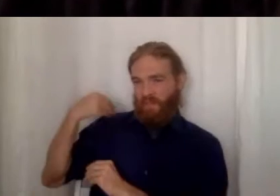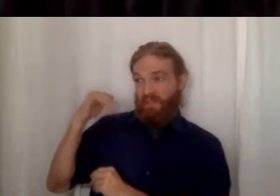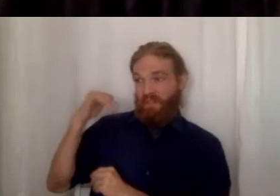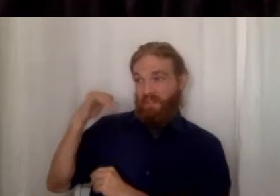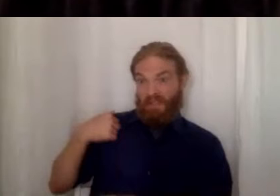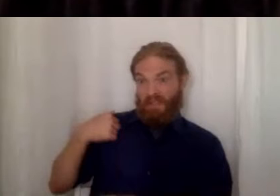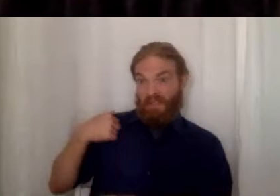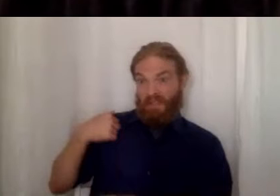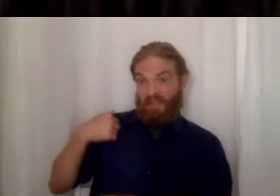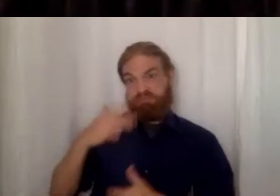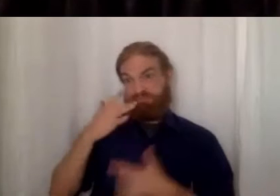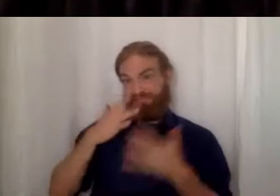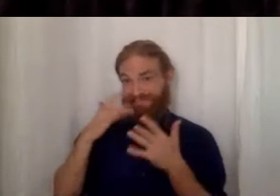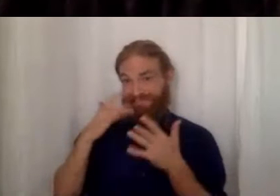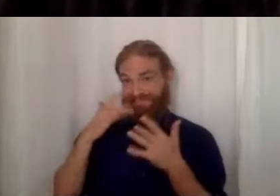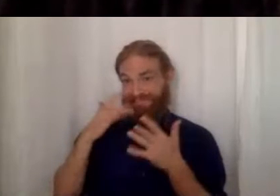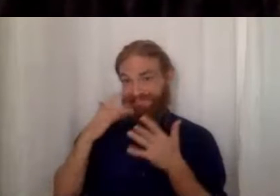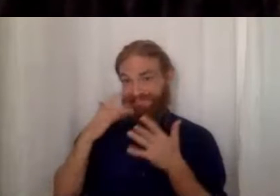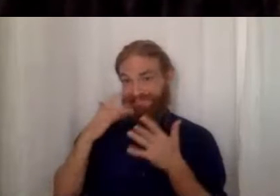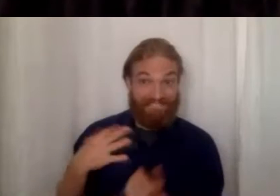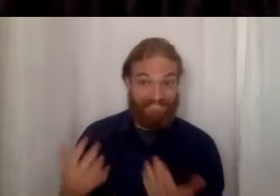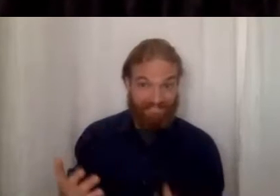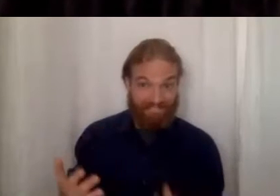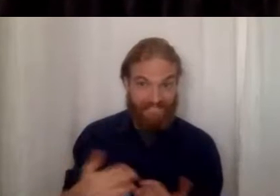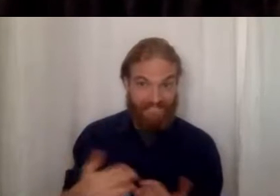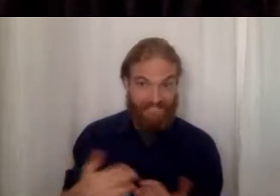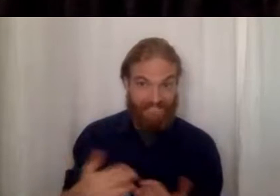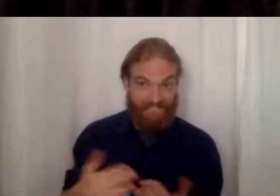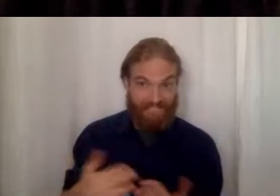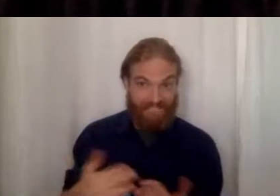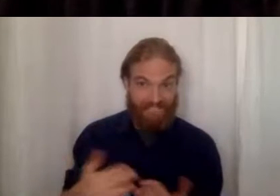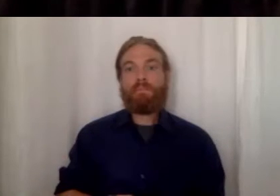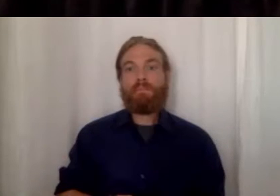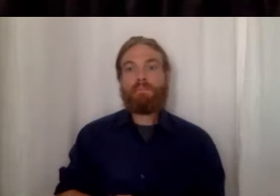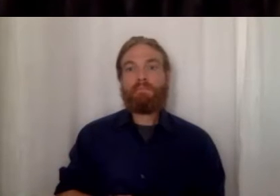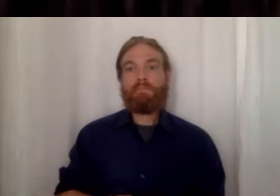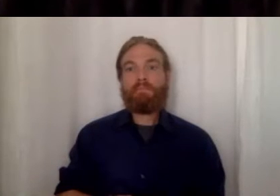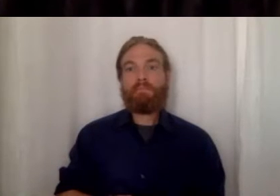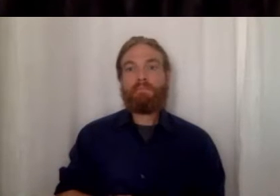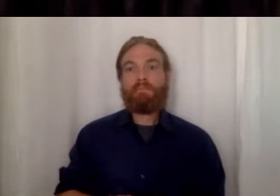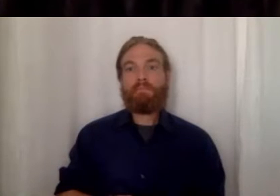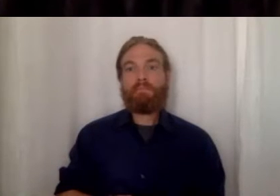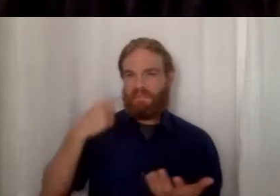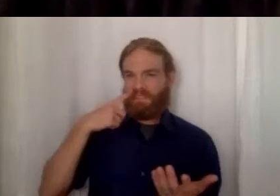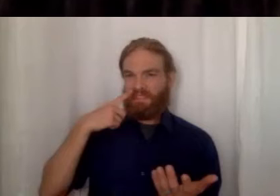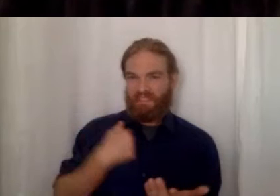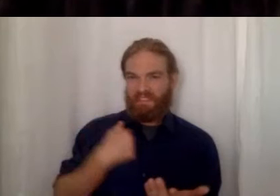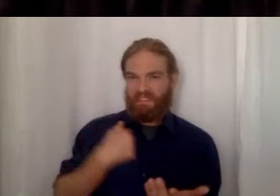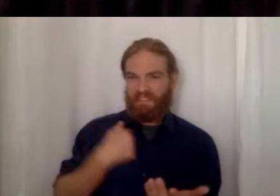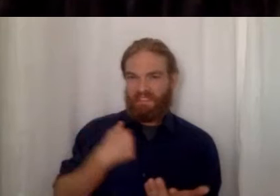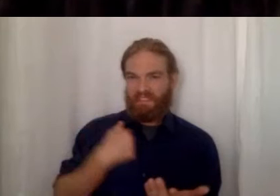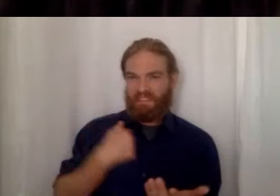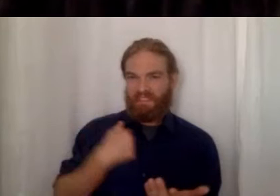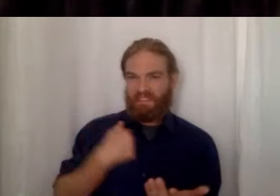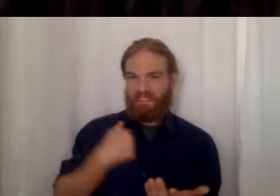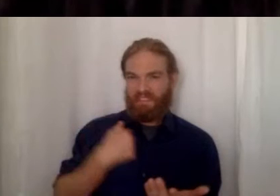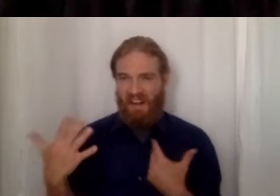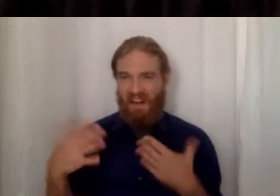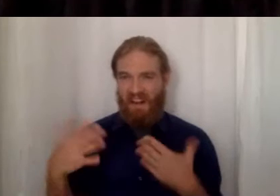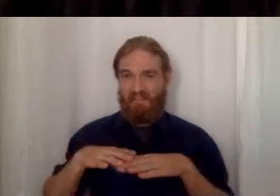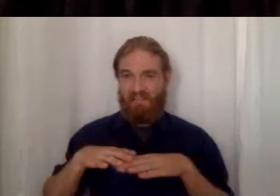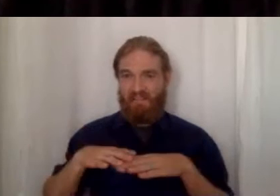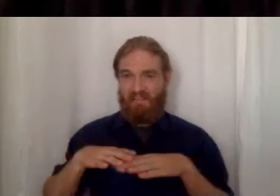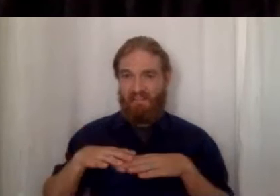We've got, I think, 4 or 5 vacancies for public health nurses and a nurse practitioner. And